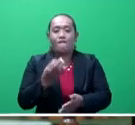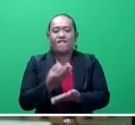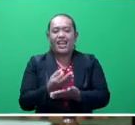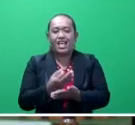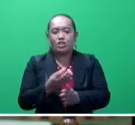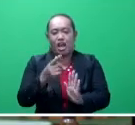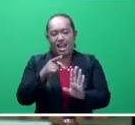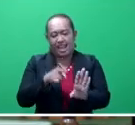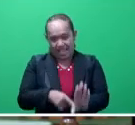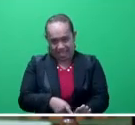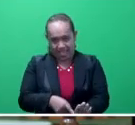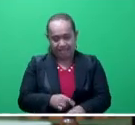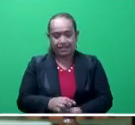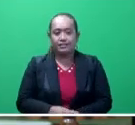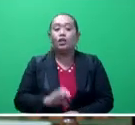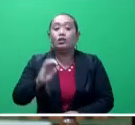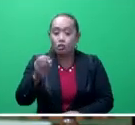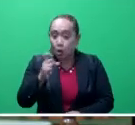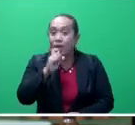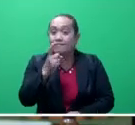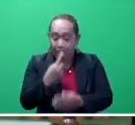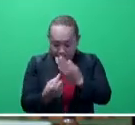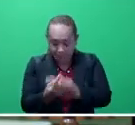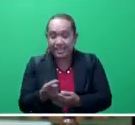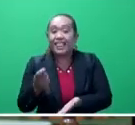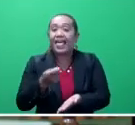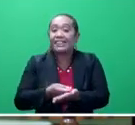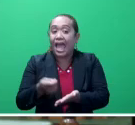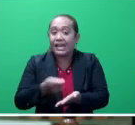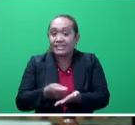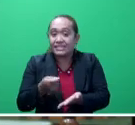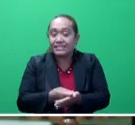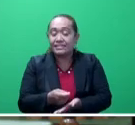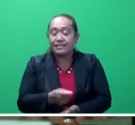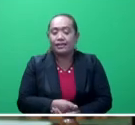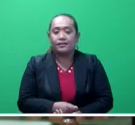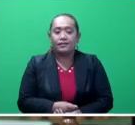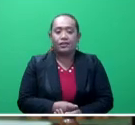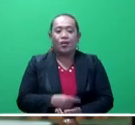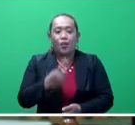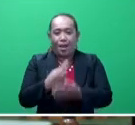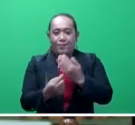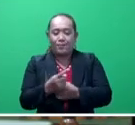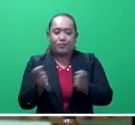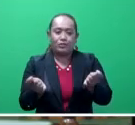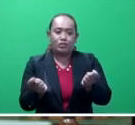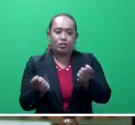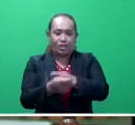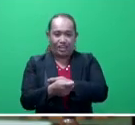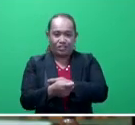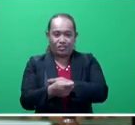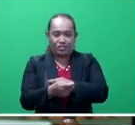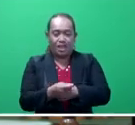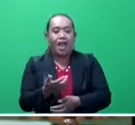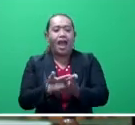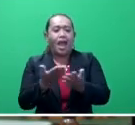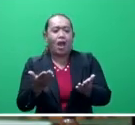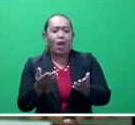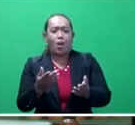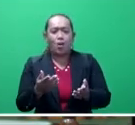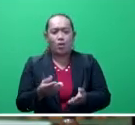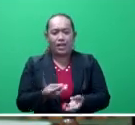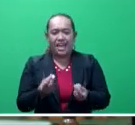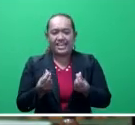additional buffer should tax revenues underperform. This is a change in strategy, Mr. Speaker, sir, as cash balances carried forward